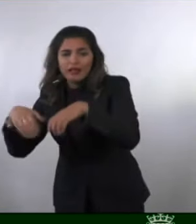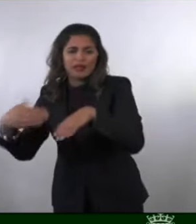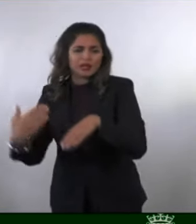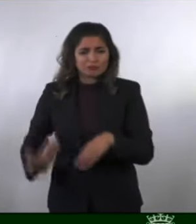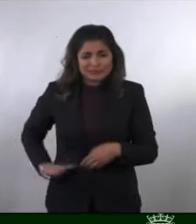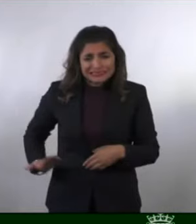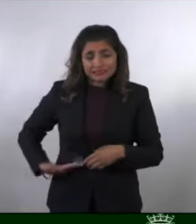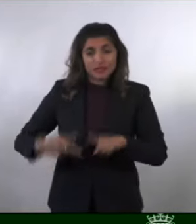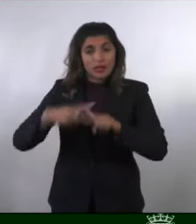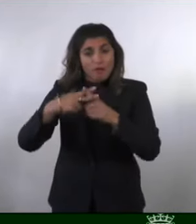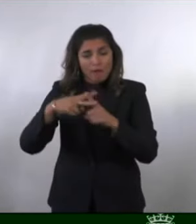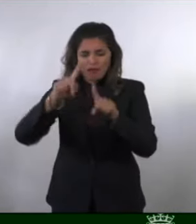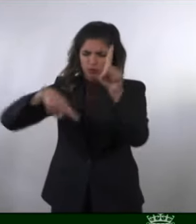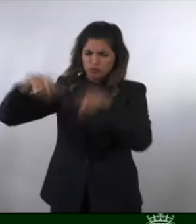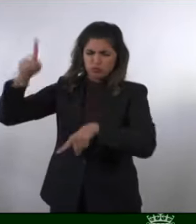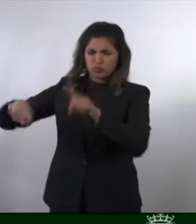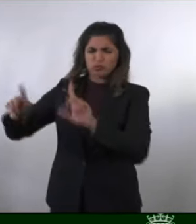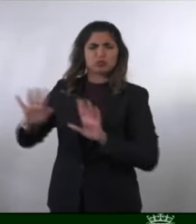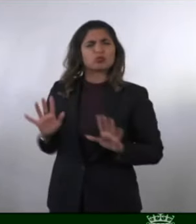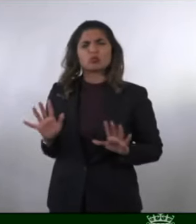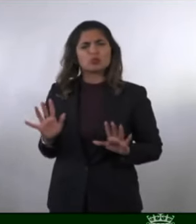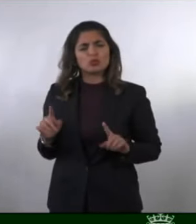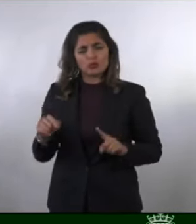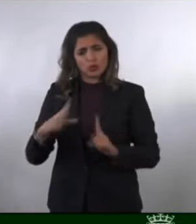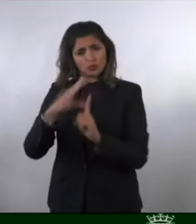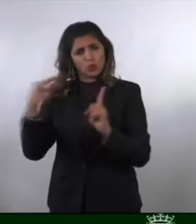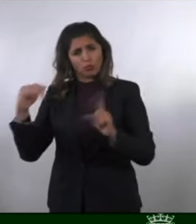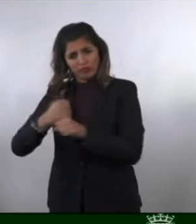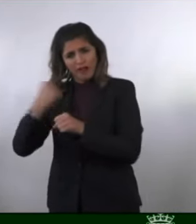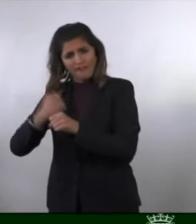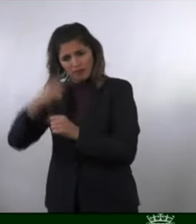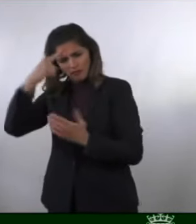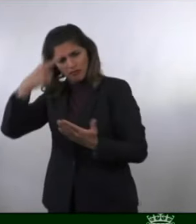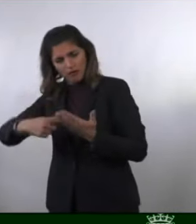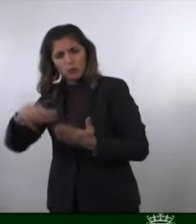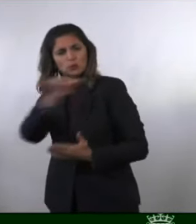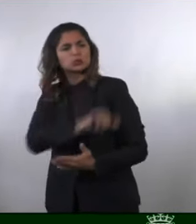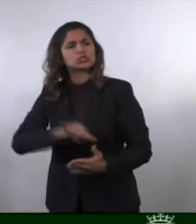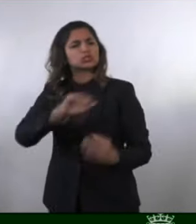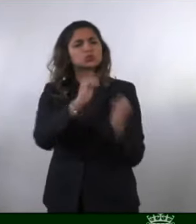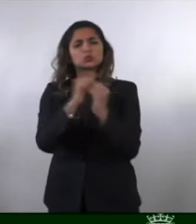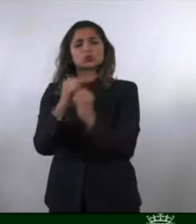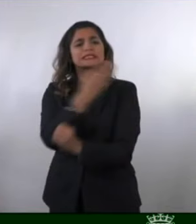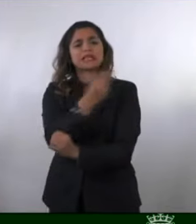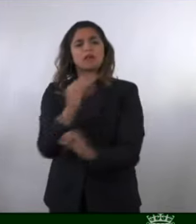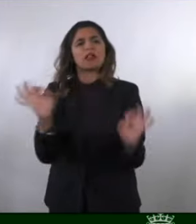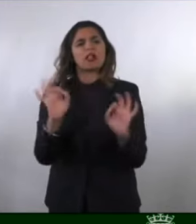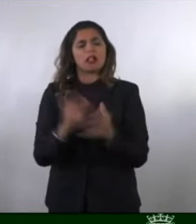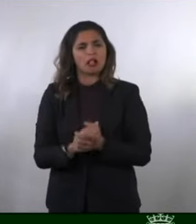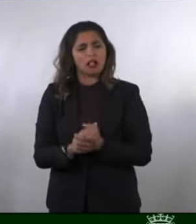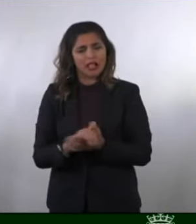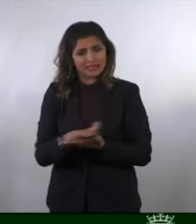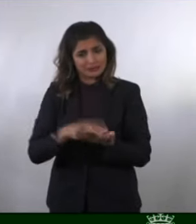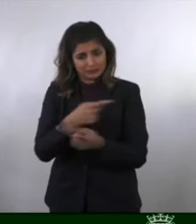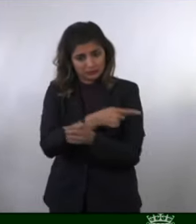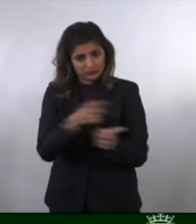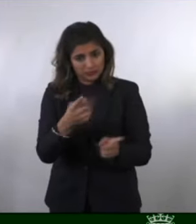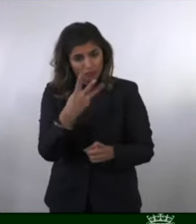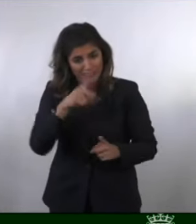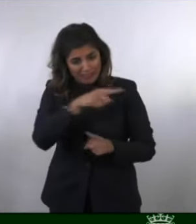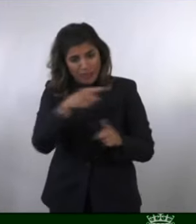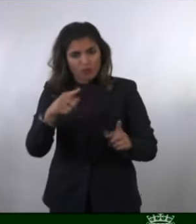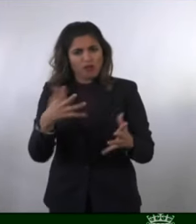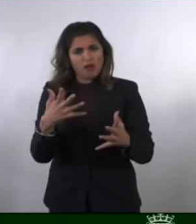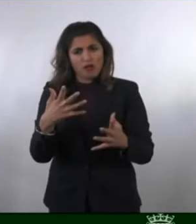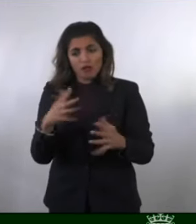plumbers. Because of the choices made by this Tory government, they now face a Christmas with no help and no